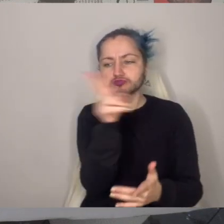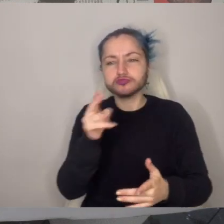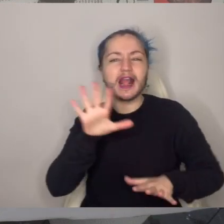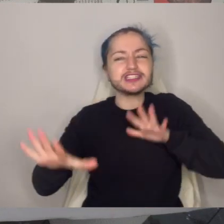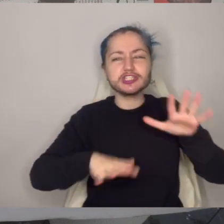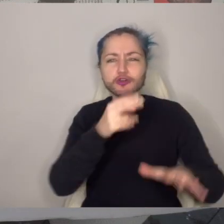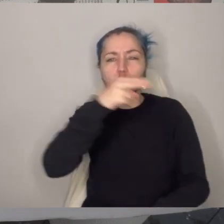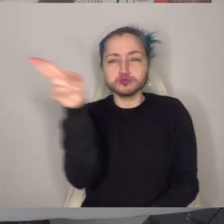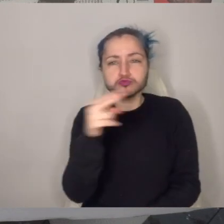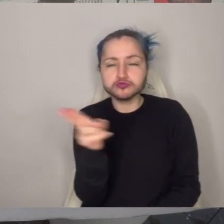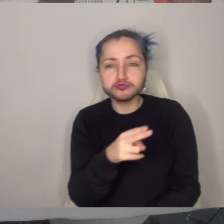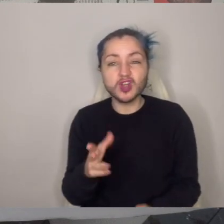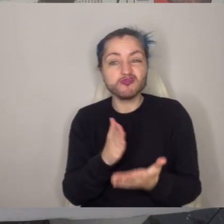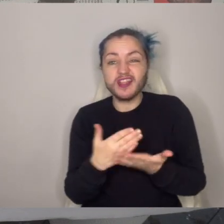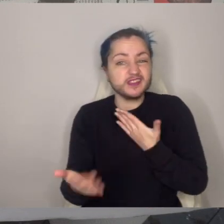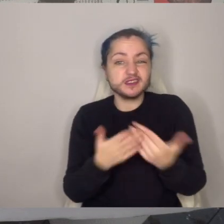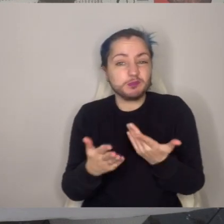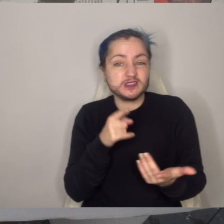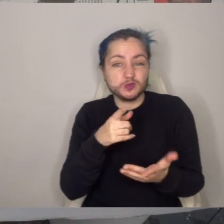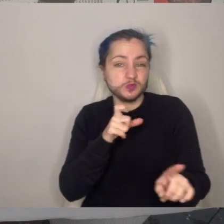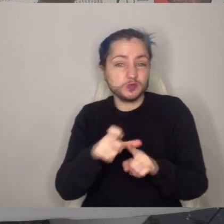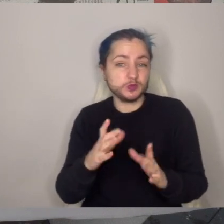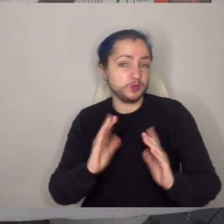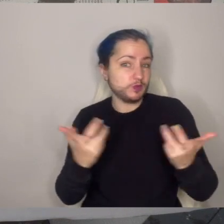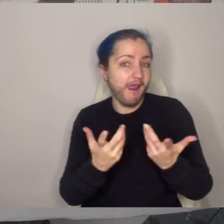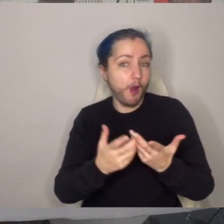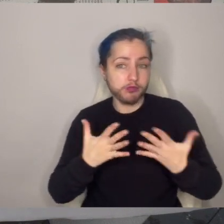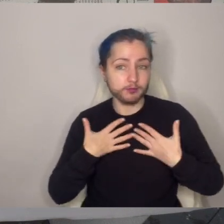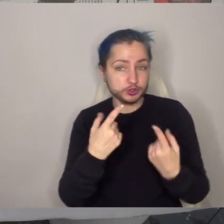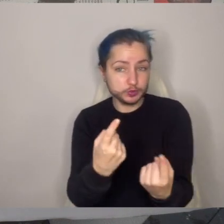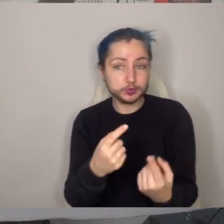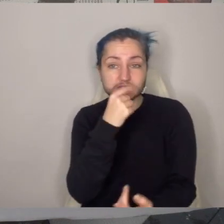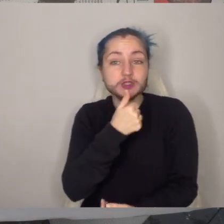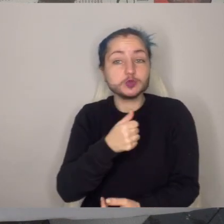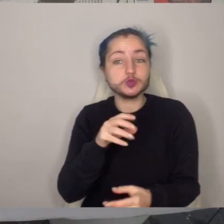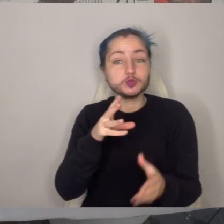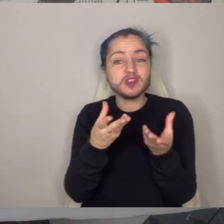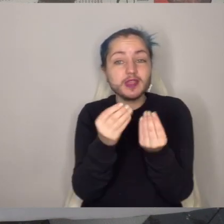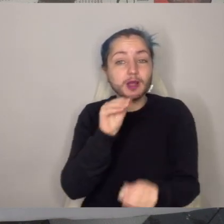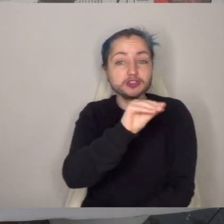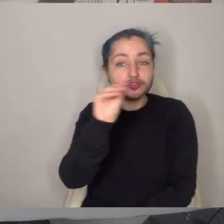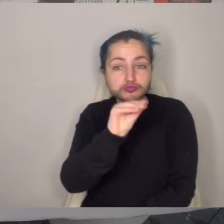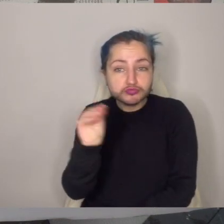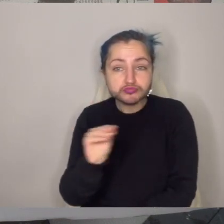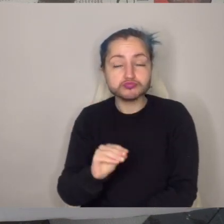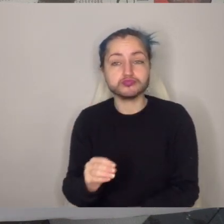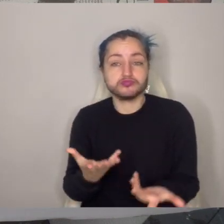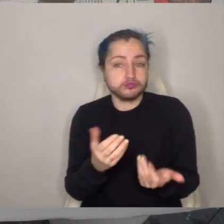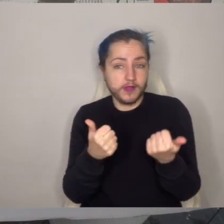nice and gestural. It doesn't really matter too much how you do this. You can use some sponge if you want to.